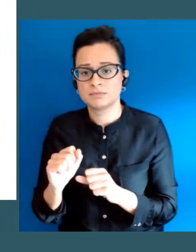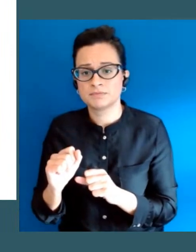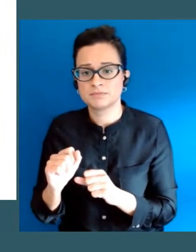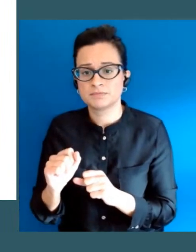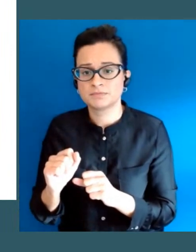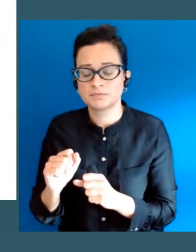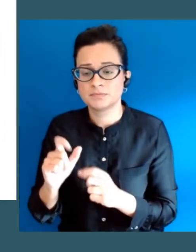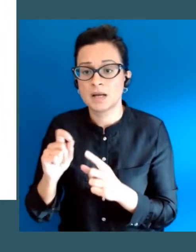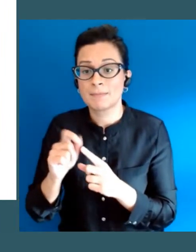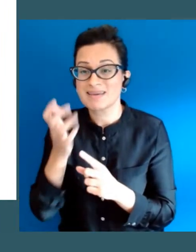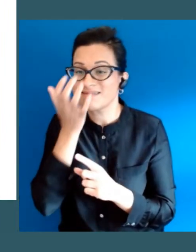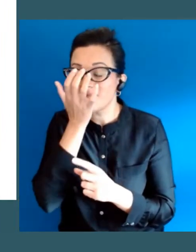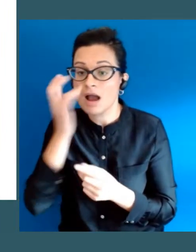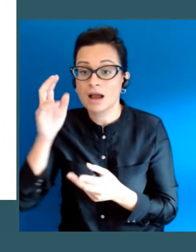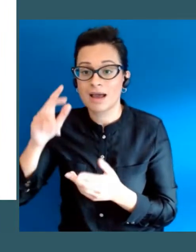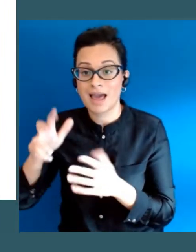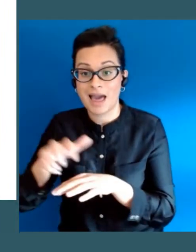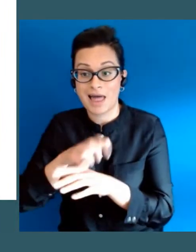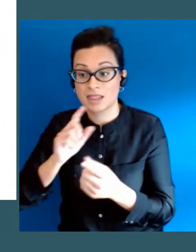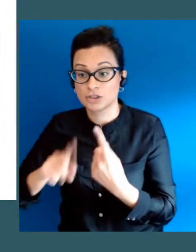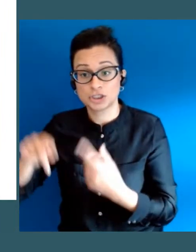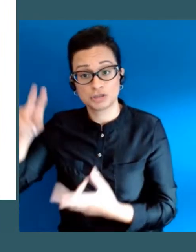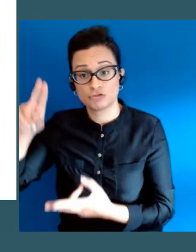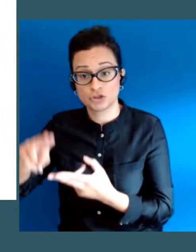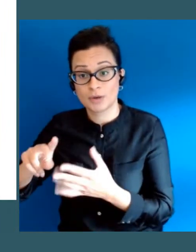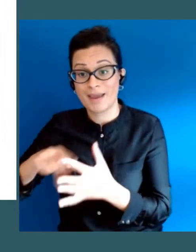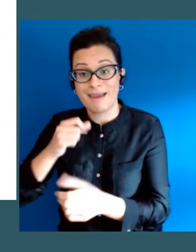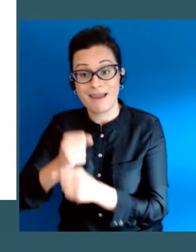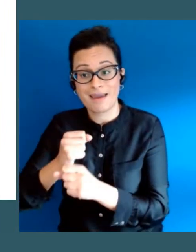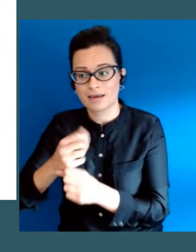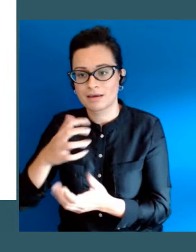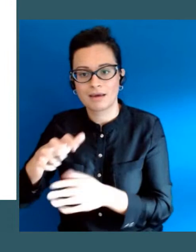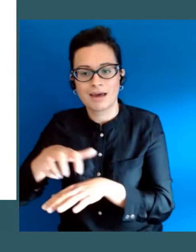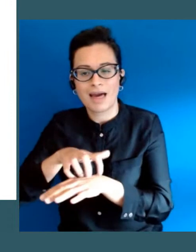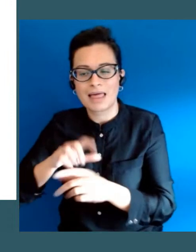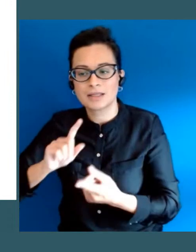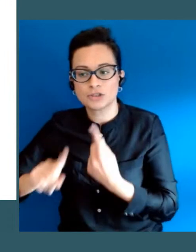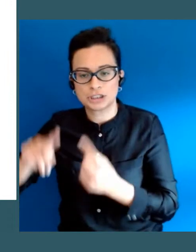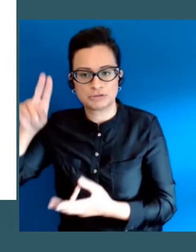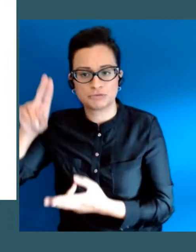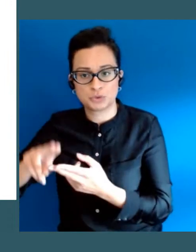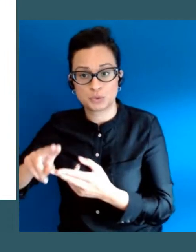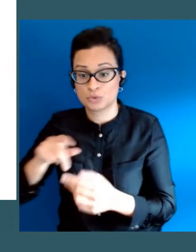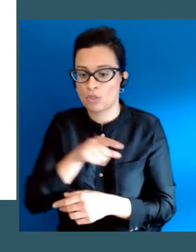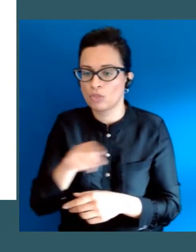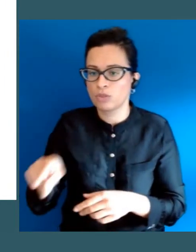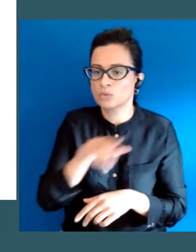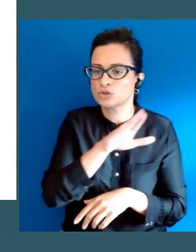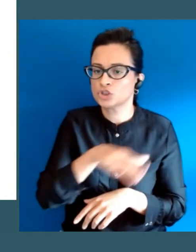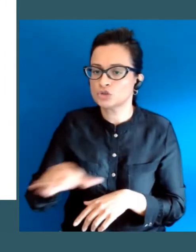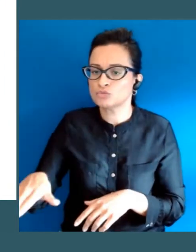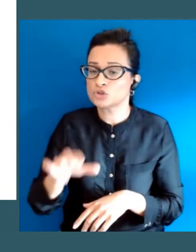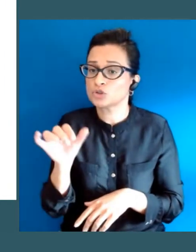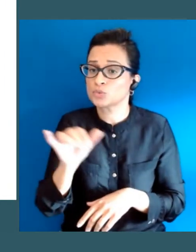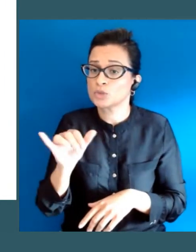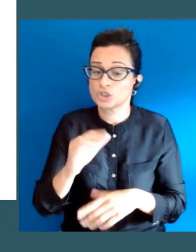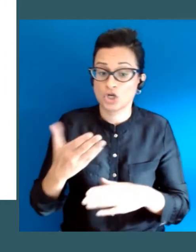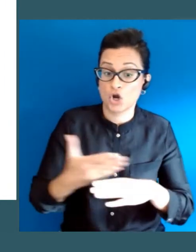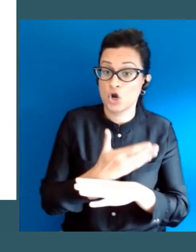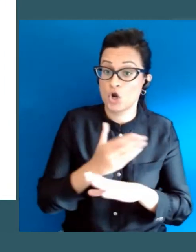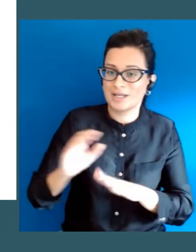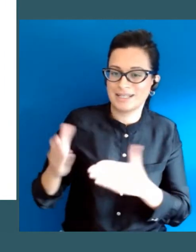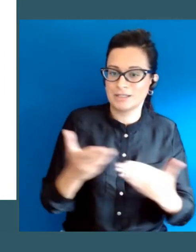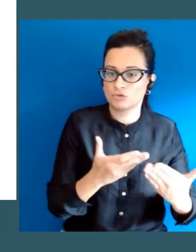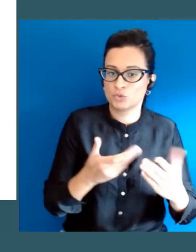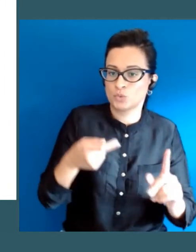allergy and, in fact, egg allergy in those infants where there was early introduction of